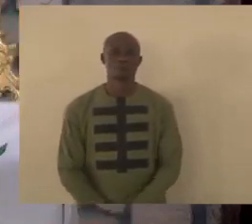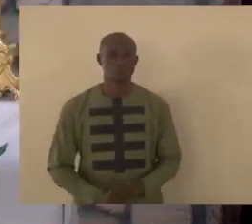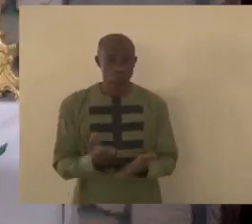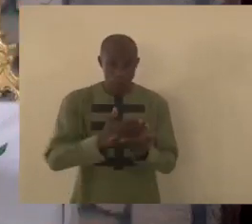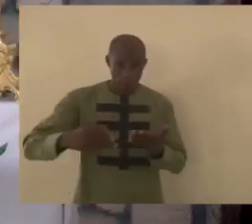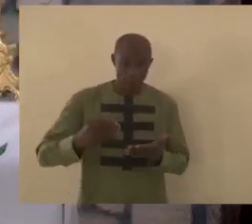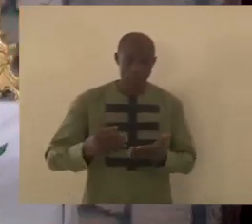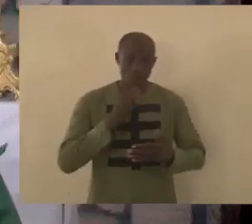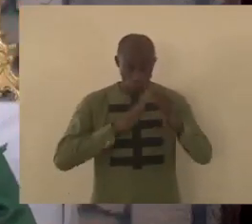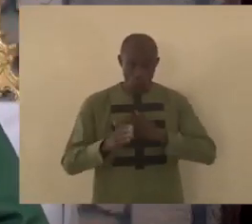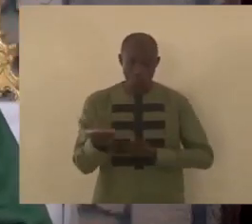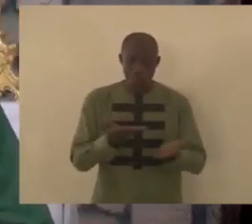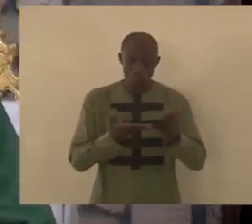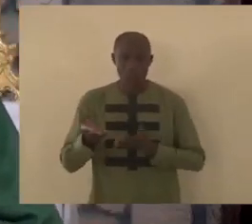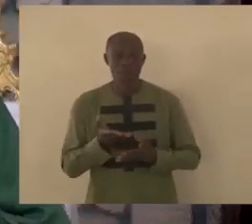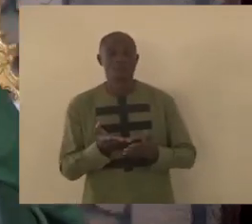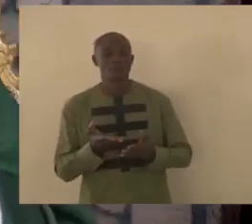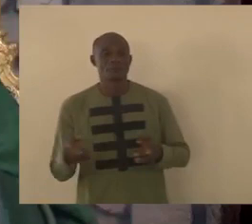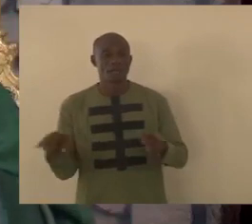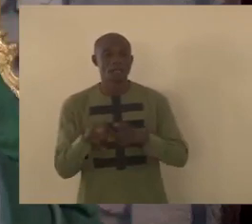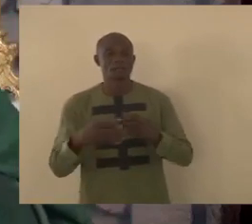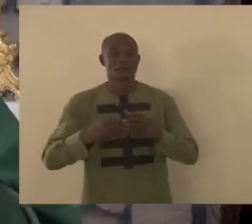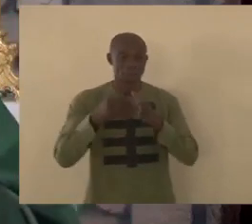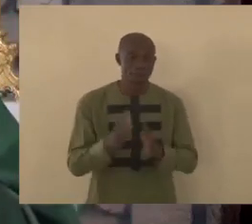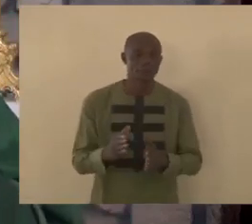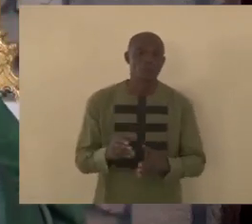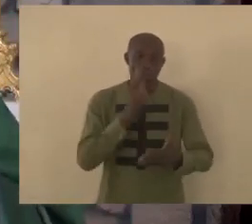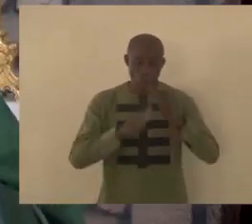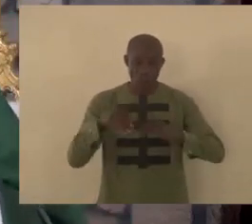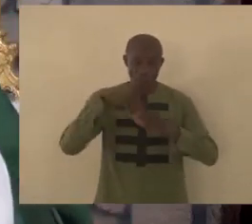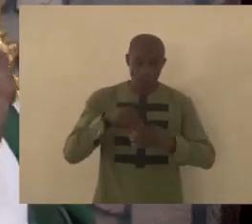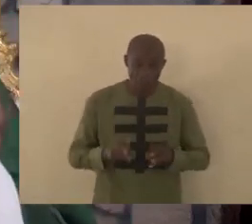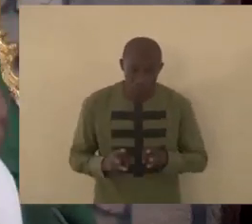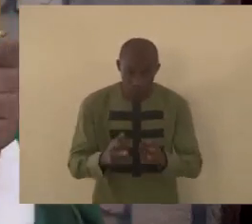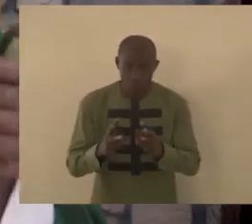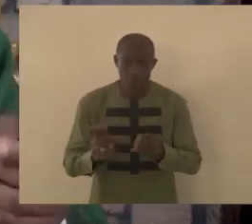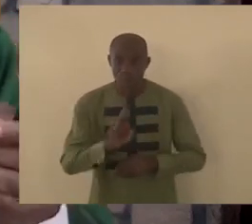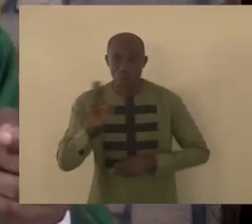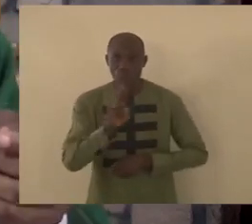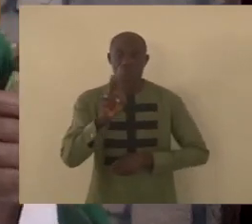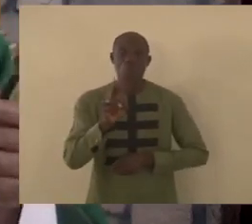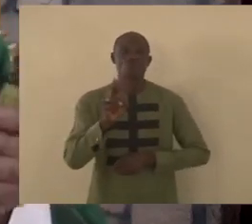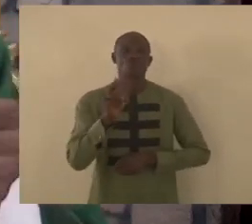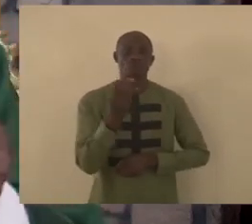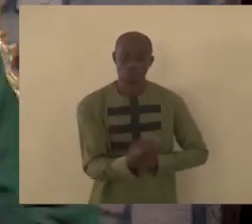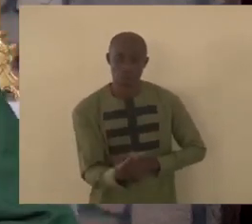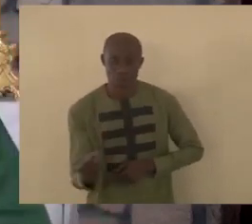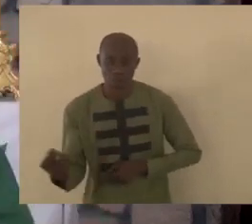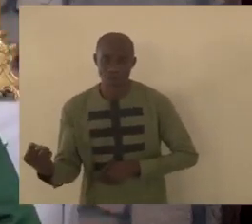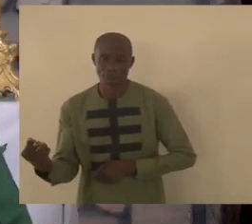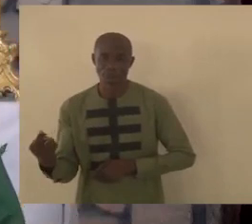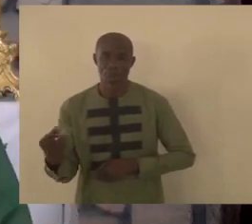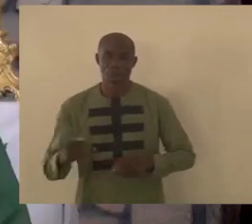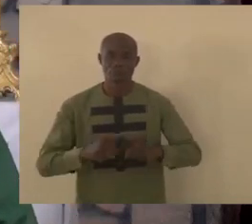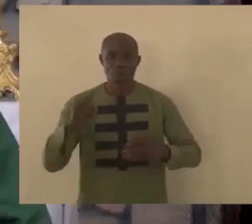I mean, part of humble service is that I am also, as a leader, humble in the way I use state resources. Is that